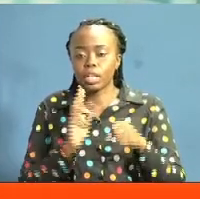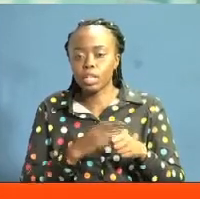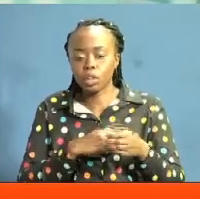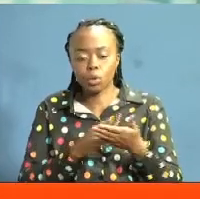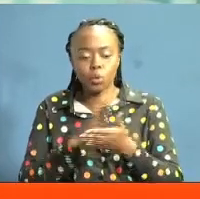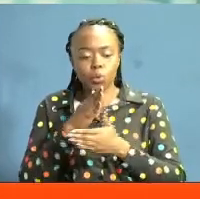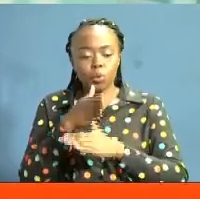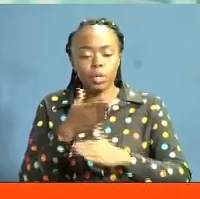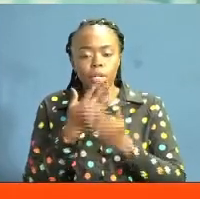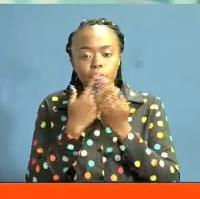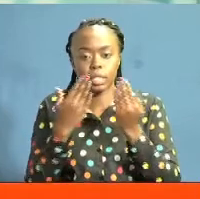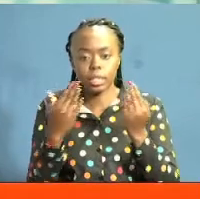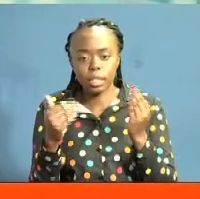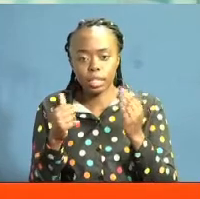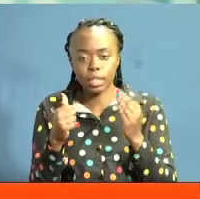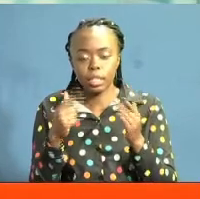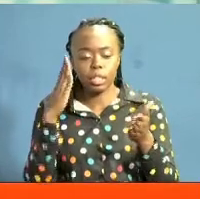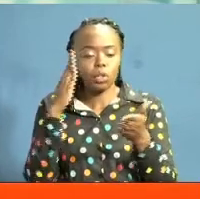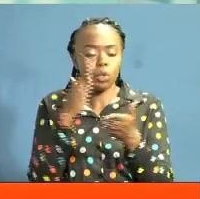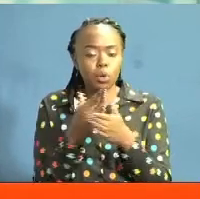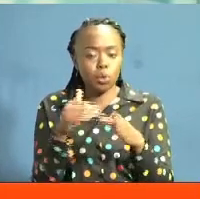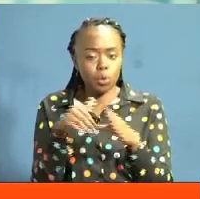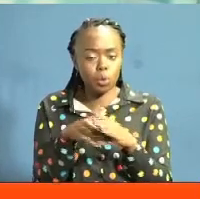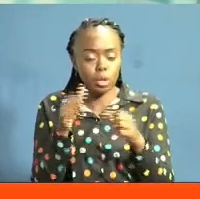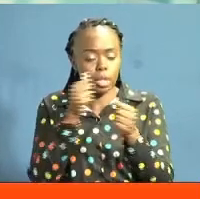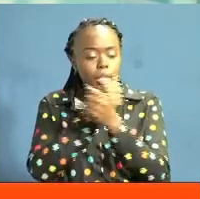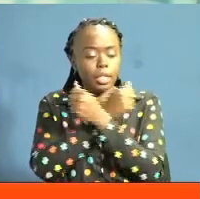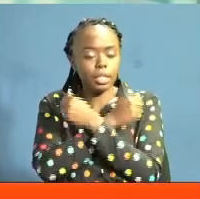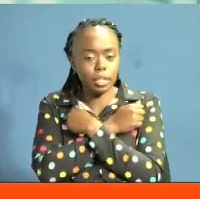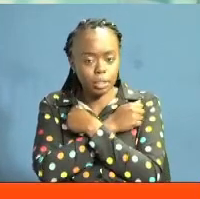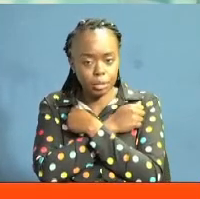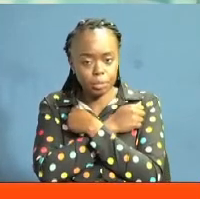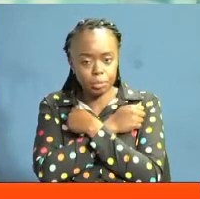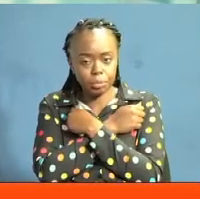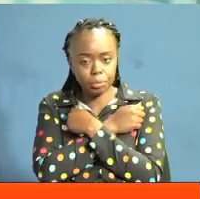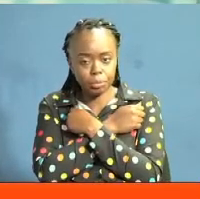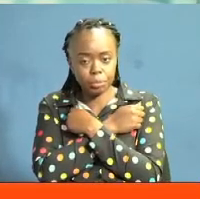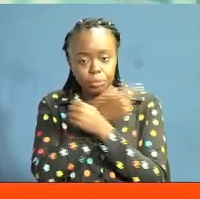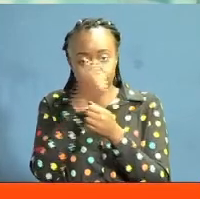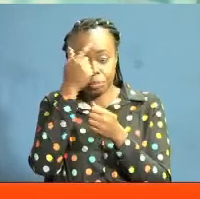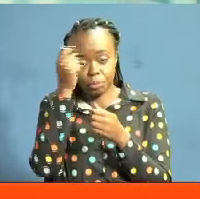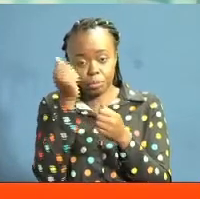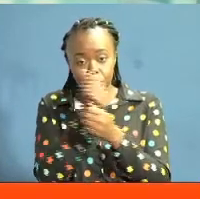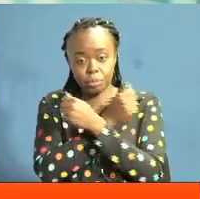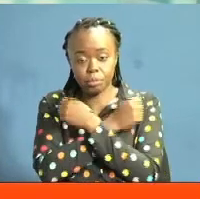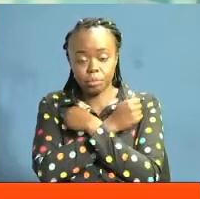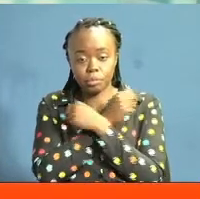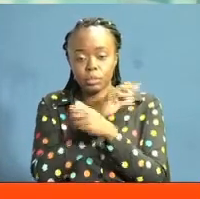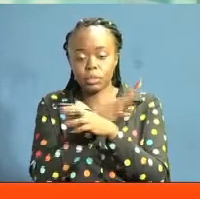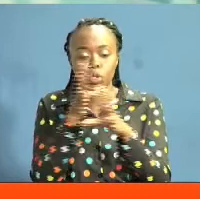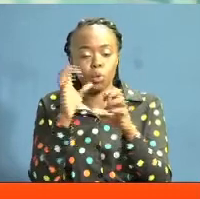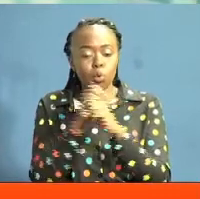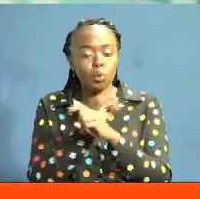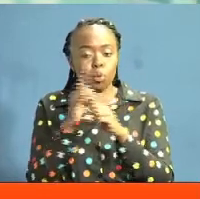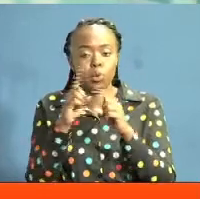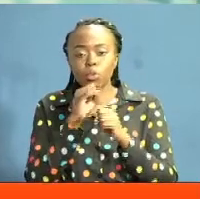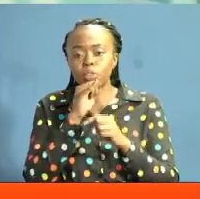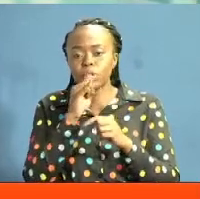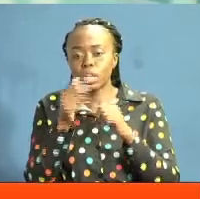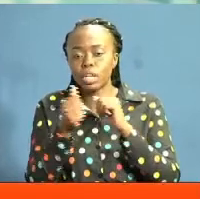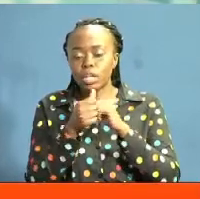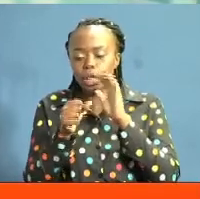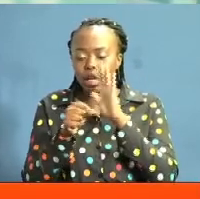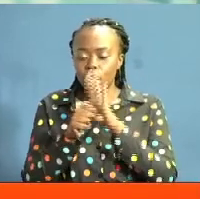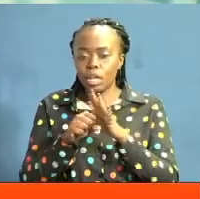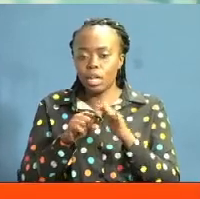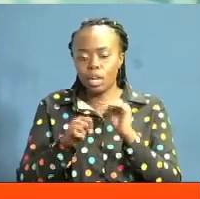thing? Mm-hmm. Rebuke them in love. All right. Because love without rebuke is an abuse. All